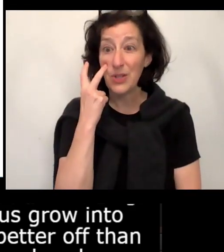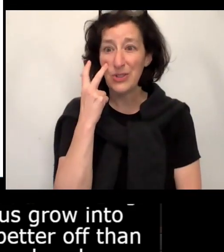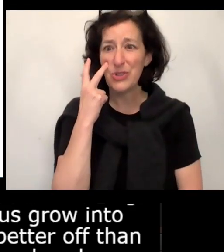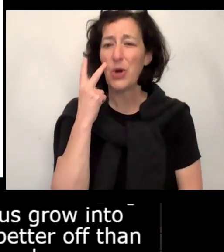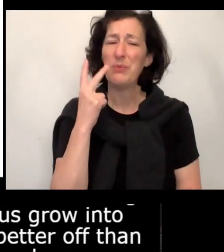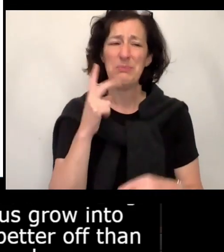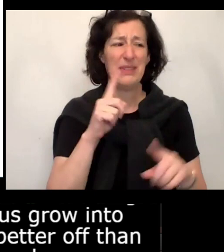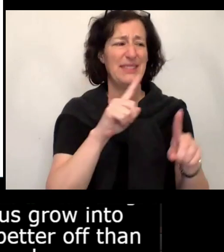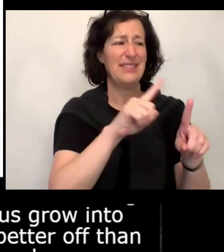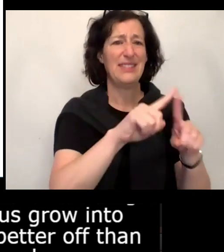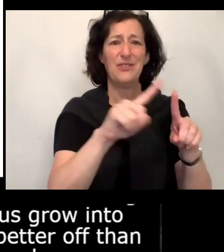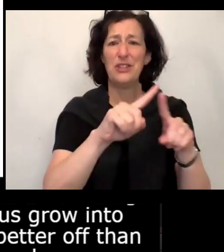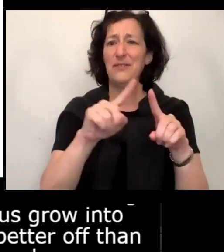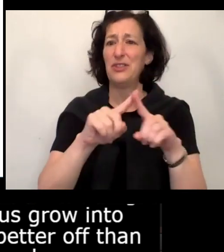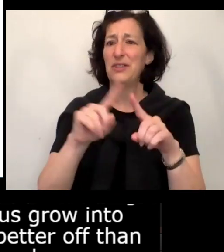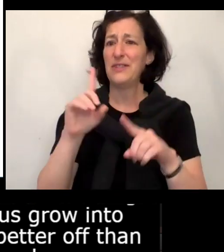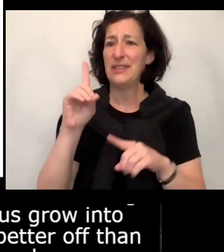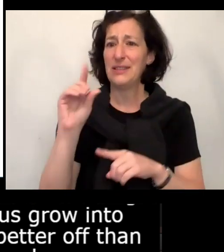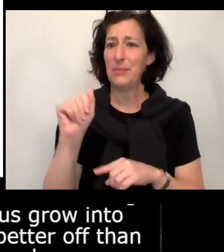of